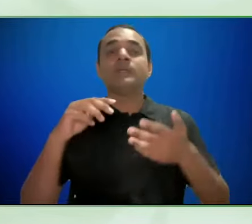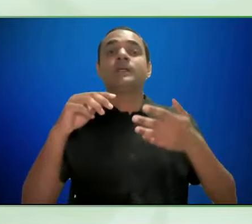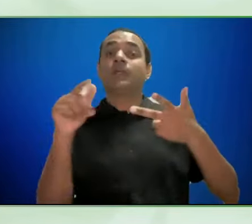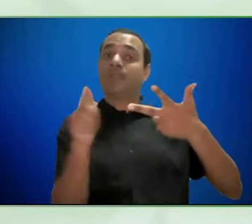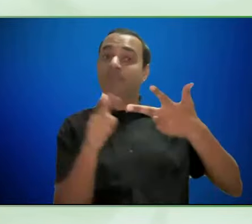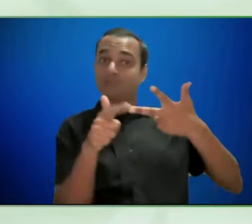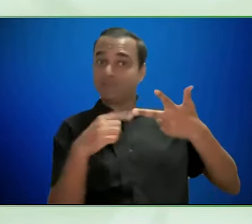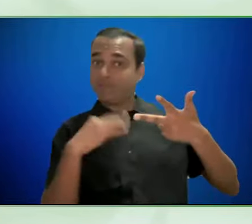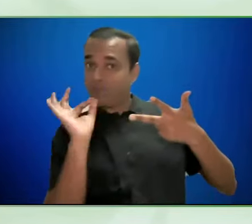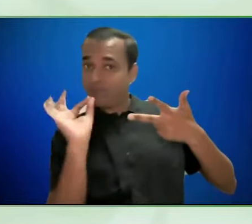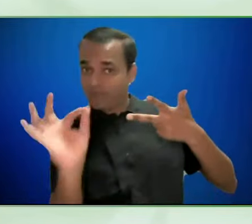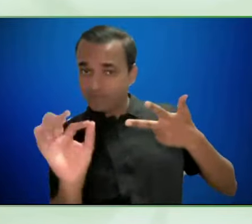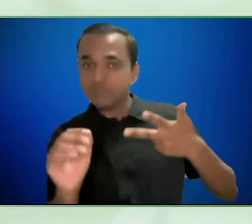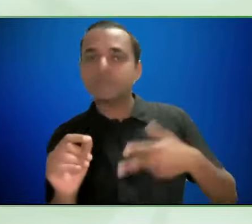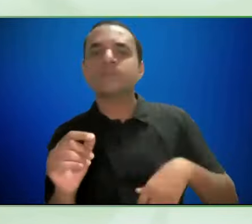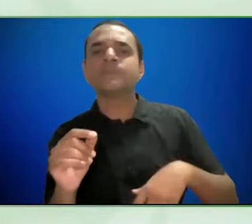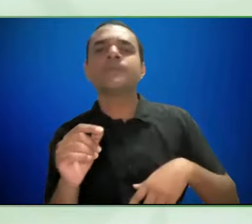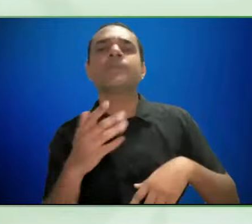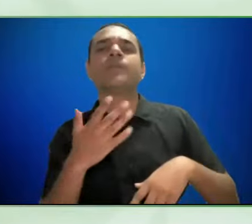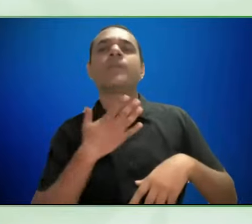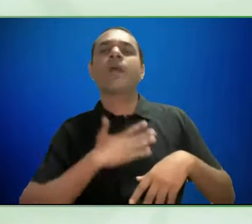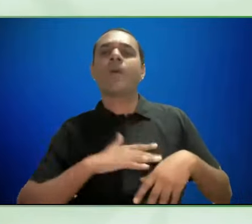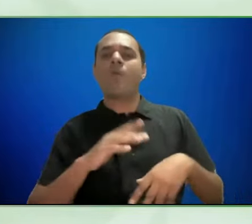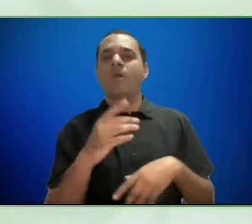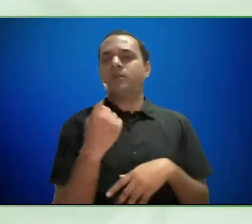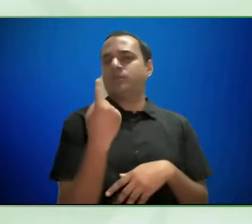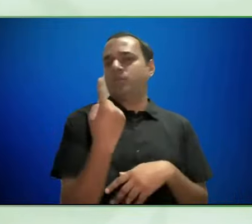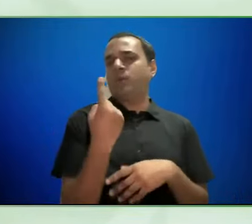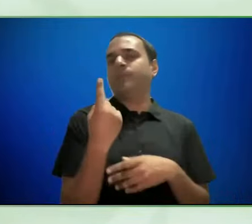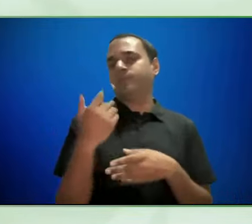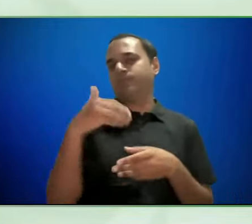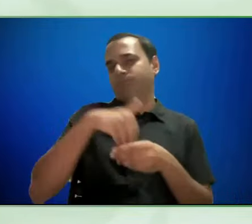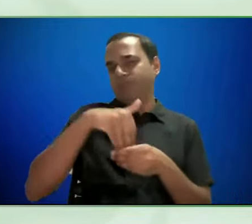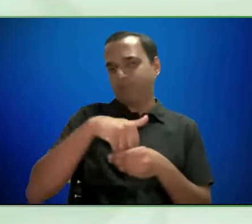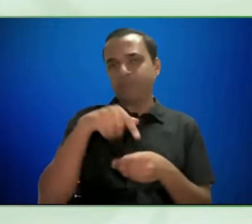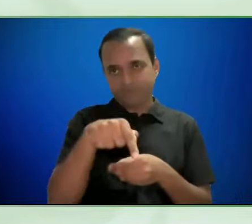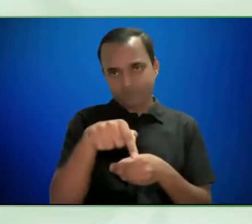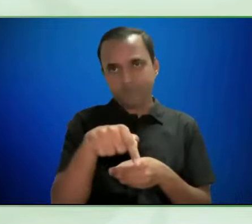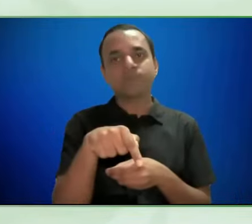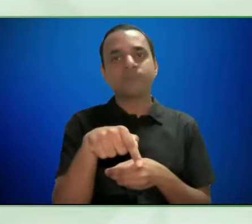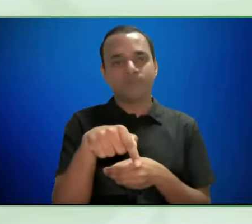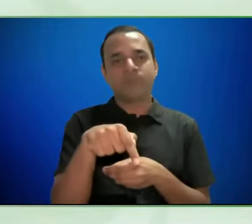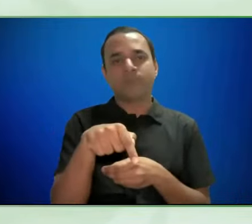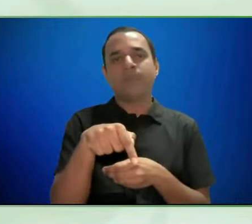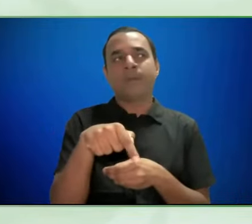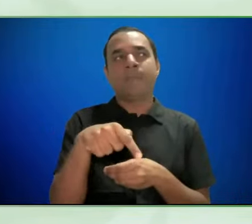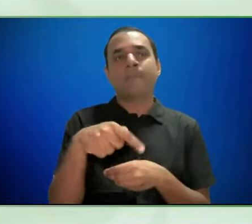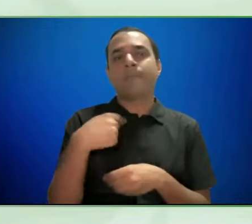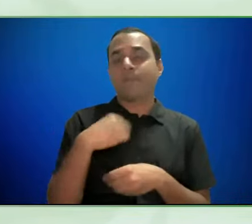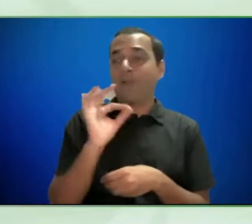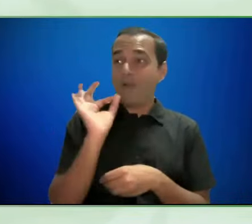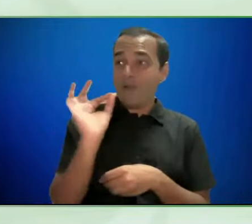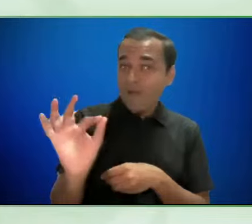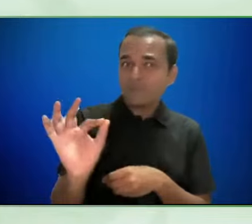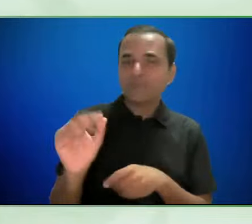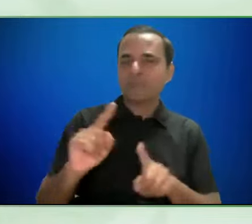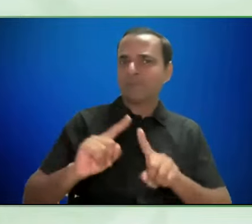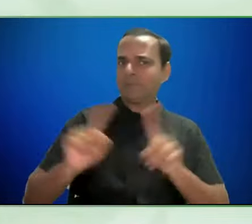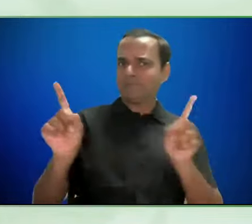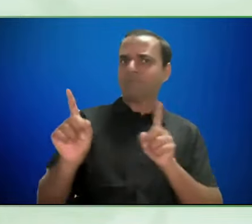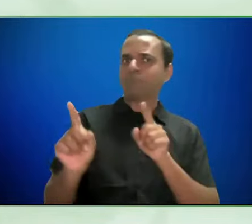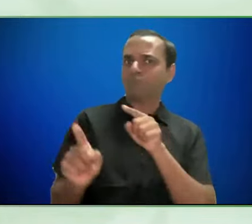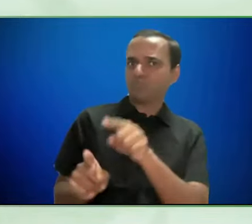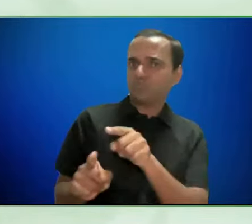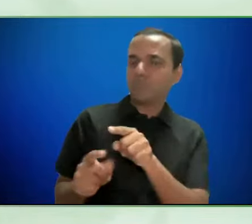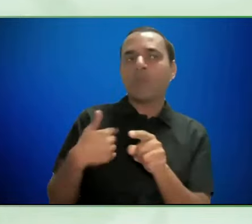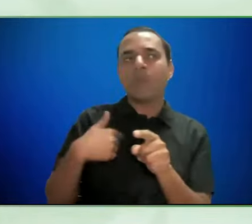continues to be a series of interviews asking people, some of whom are in the careers that you're considering. Yes. The same question.